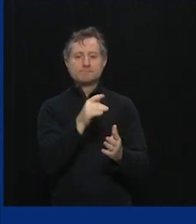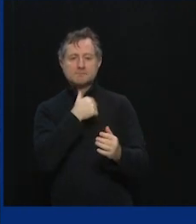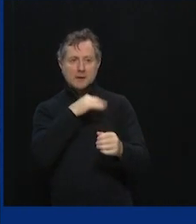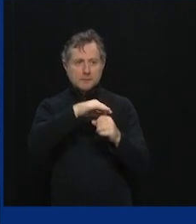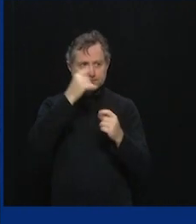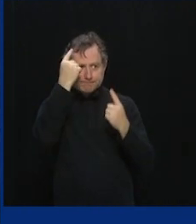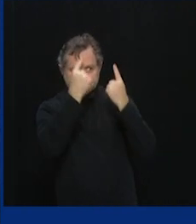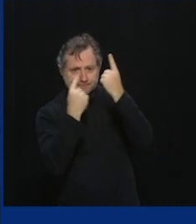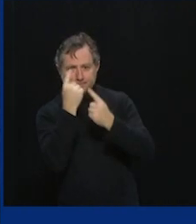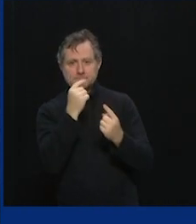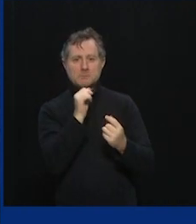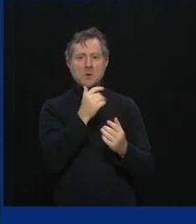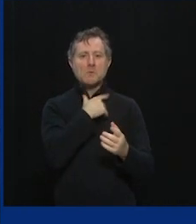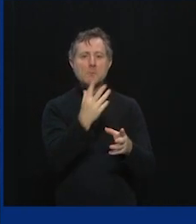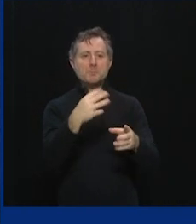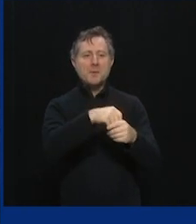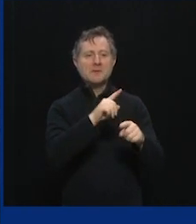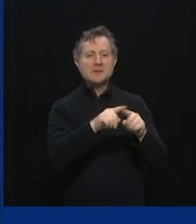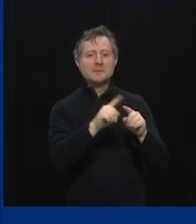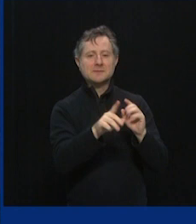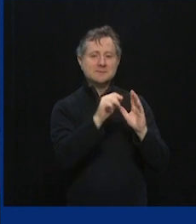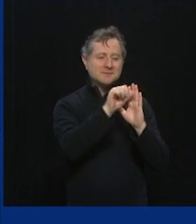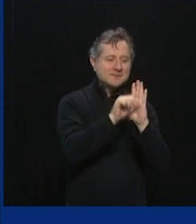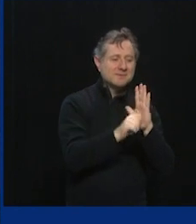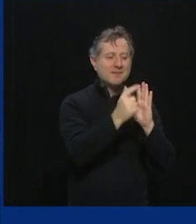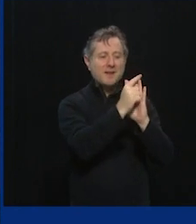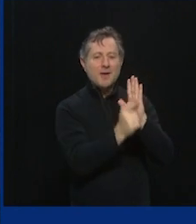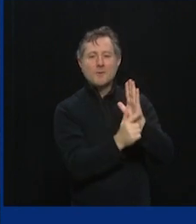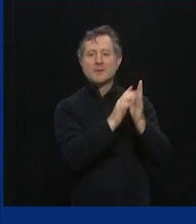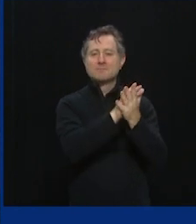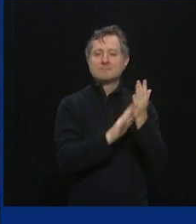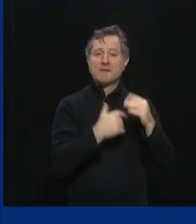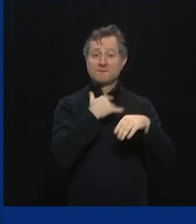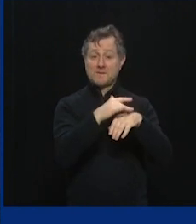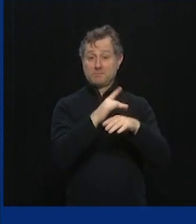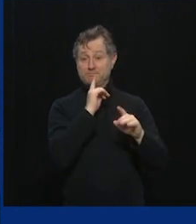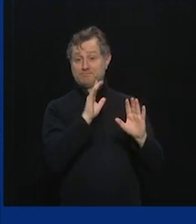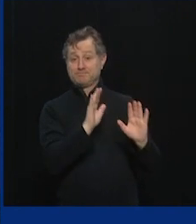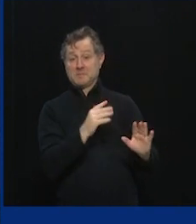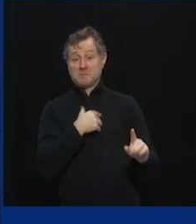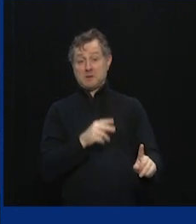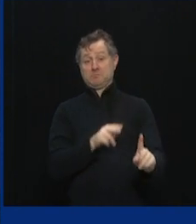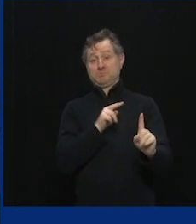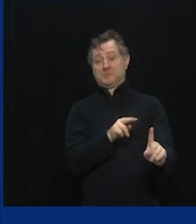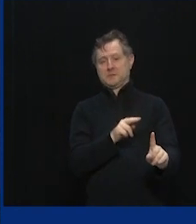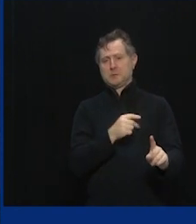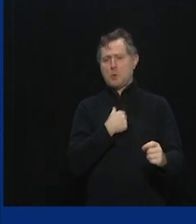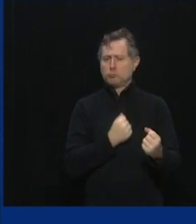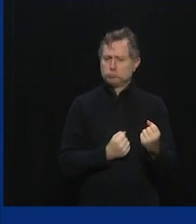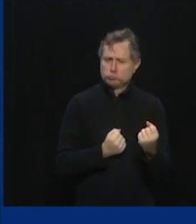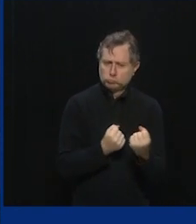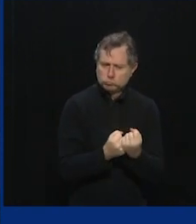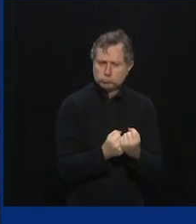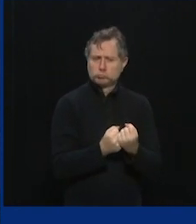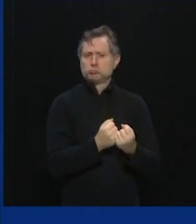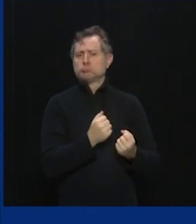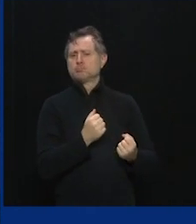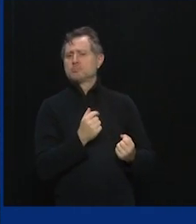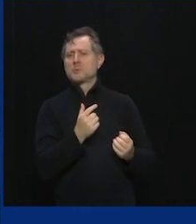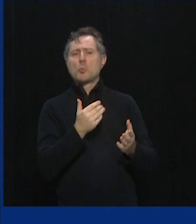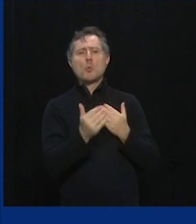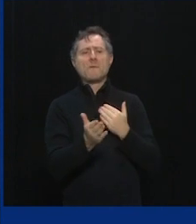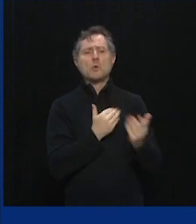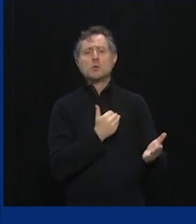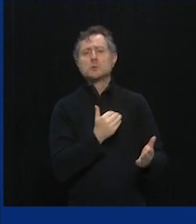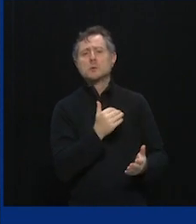that's part of the state law that is an option available to them. My position is I will support whoever emerges